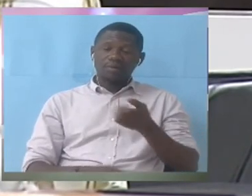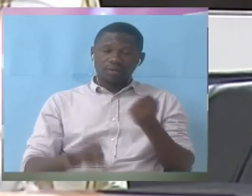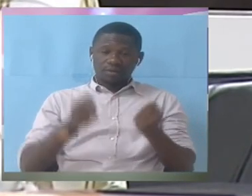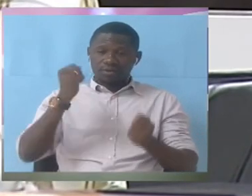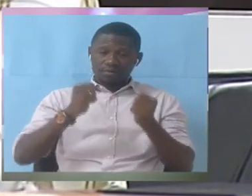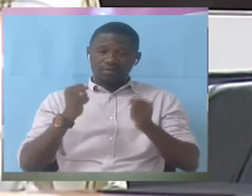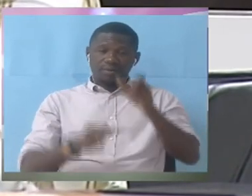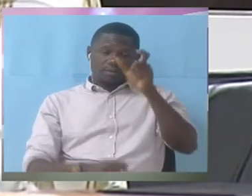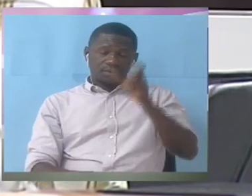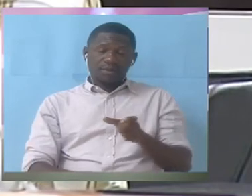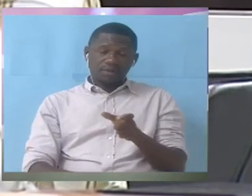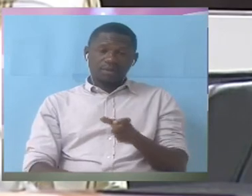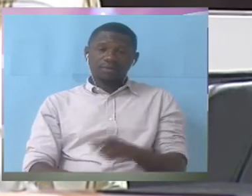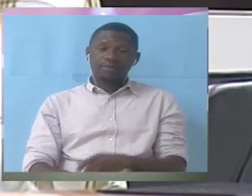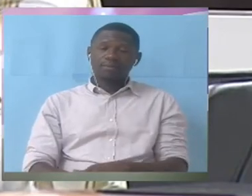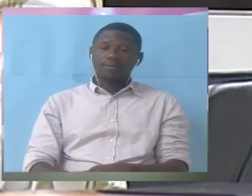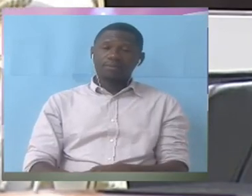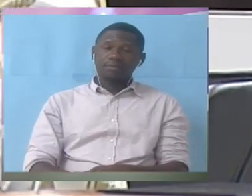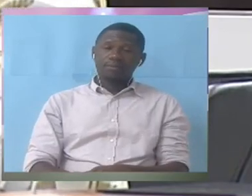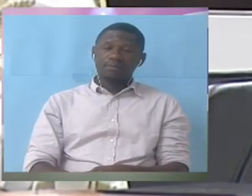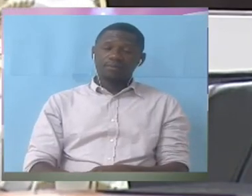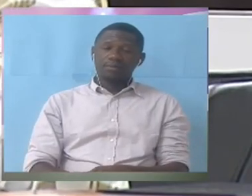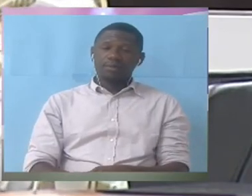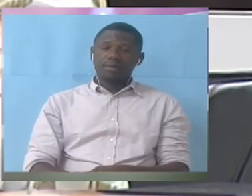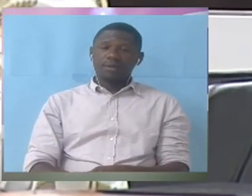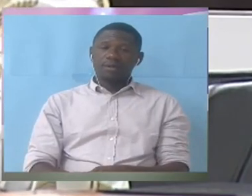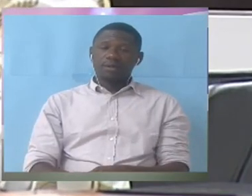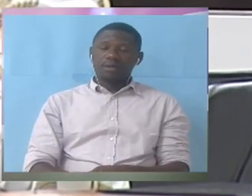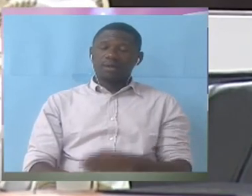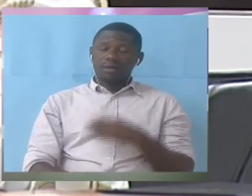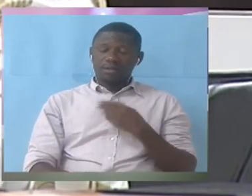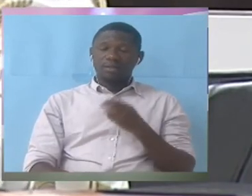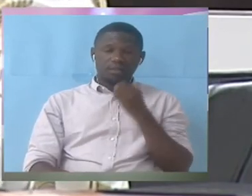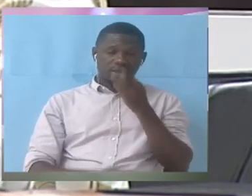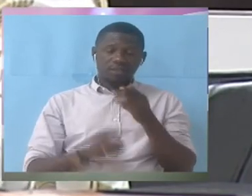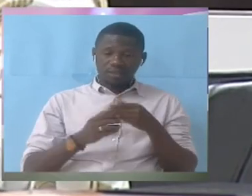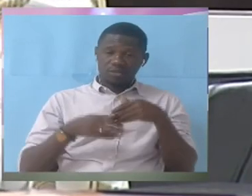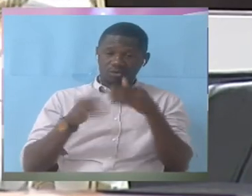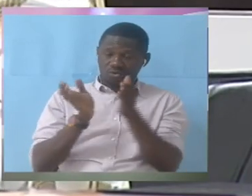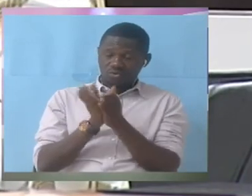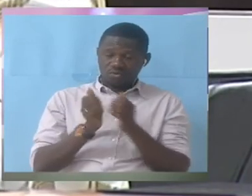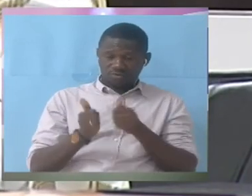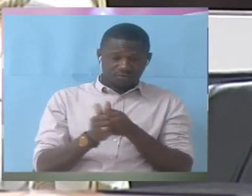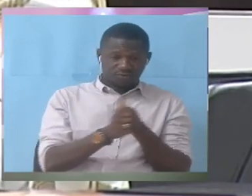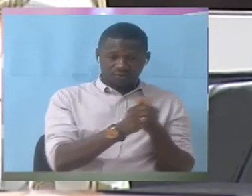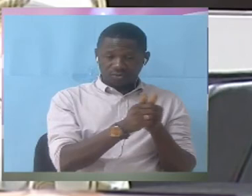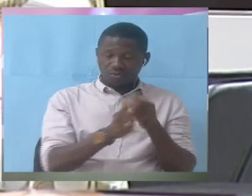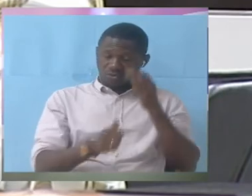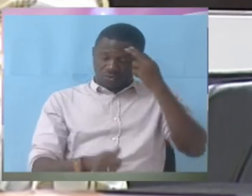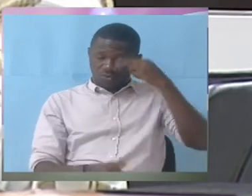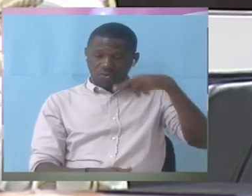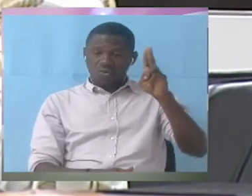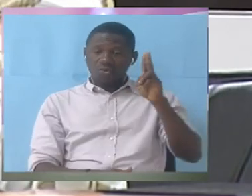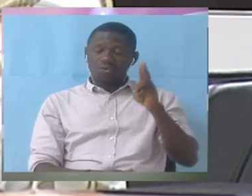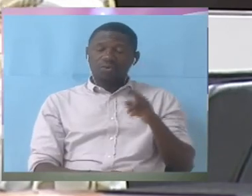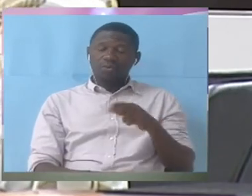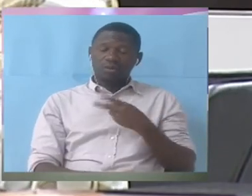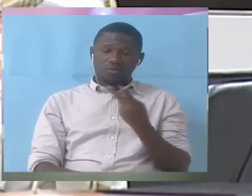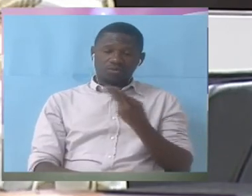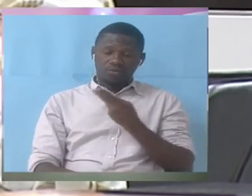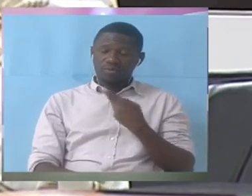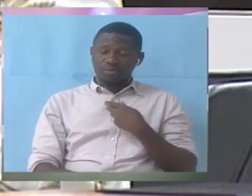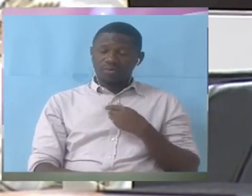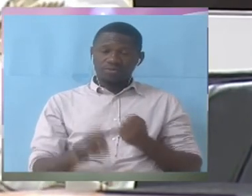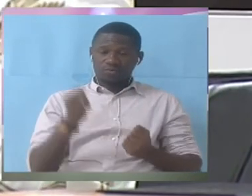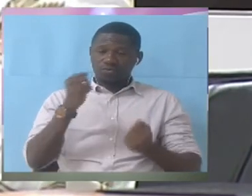jël chaabi moto bi nak ci loxo driver am bi. And released his convoy to go. Daldi bayyi ñim andal ñep nañu dem. Then the two of us drove